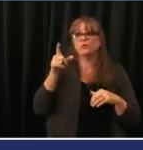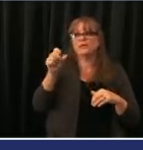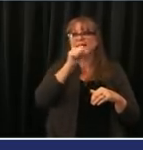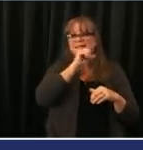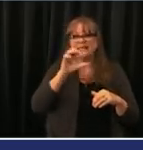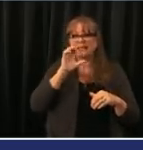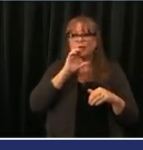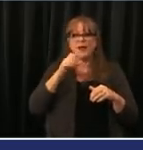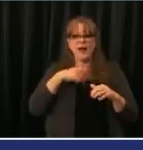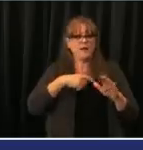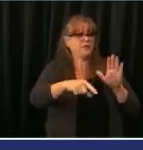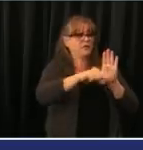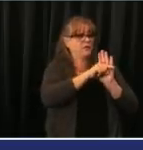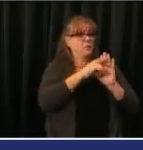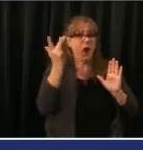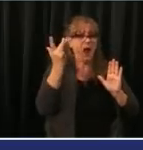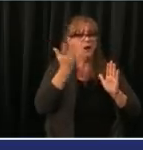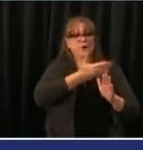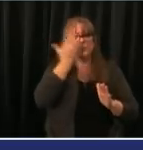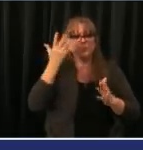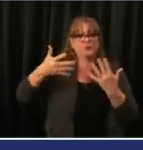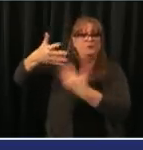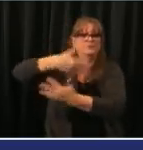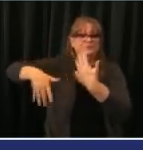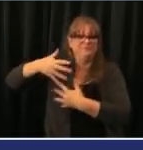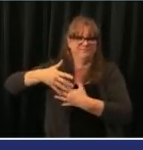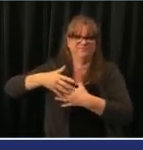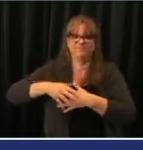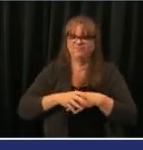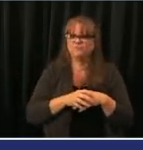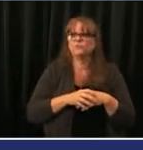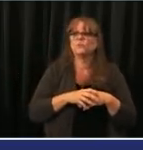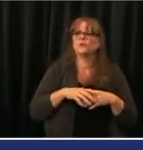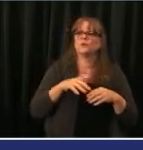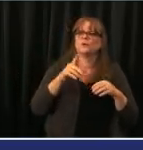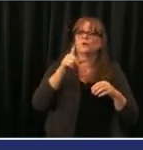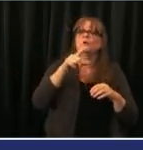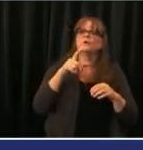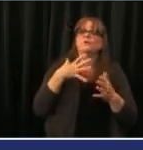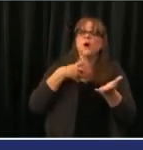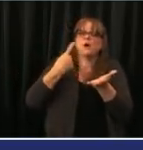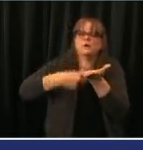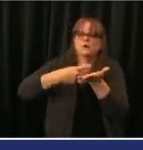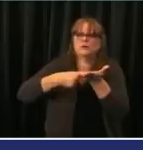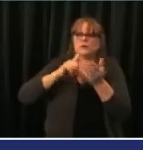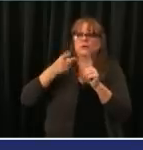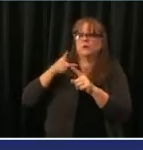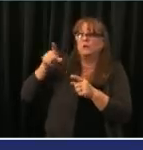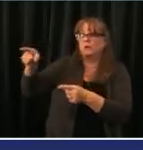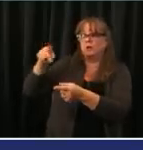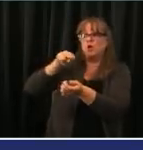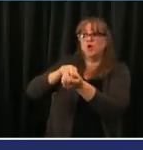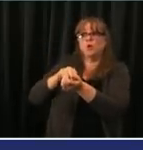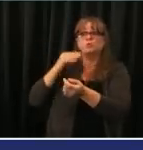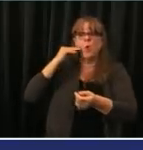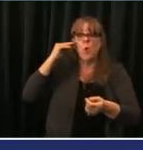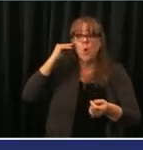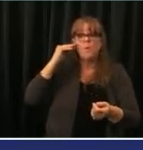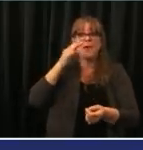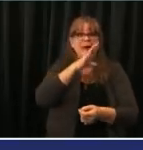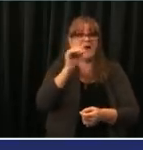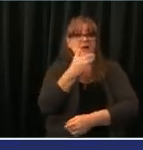This means, given where we are with skilled nursing facilities and frontline workers, we are essentially moving full speed ahead with 70 and older. That is our focus right